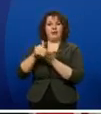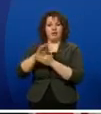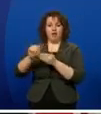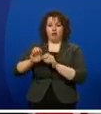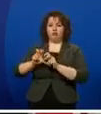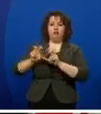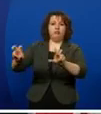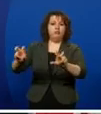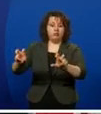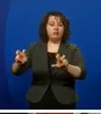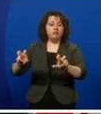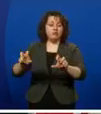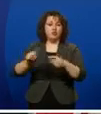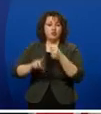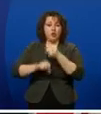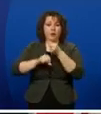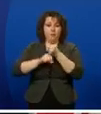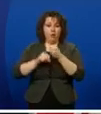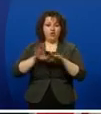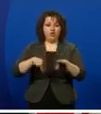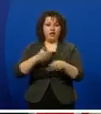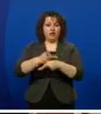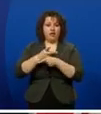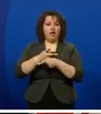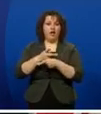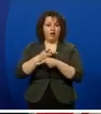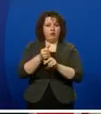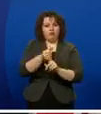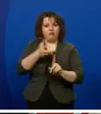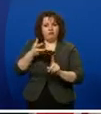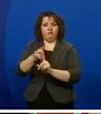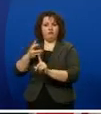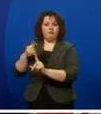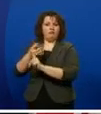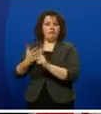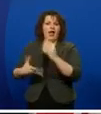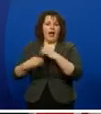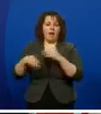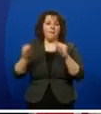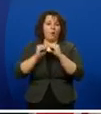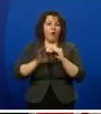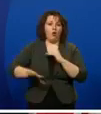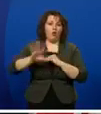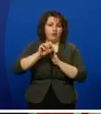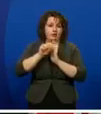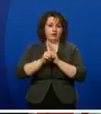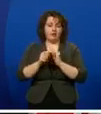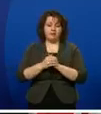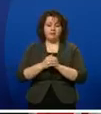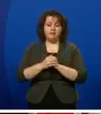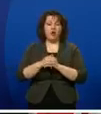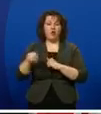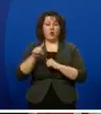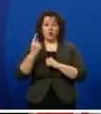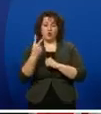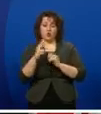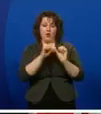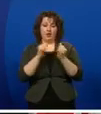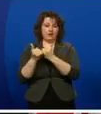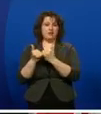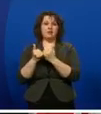support the expansion of child care in communities across the state. Together, the two agencies reviewed more than